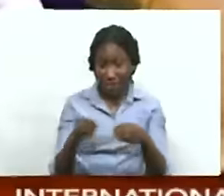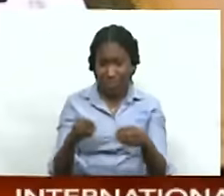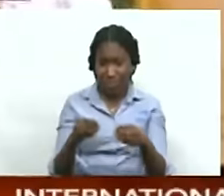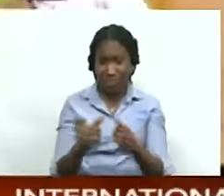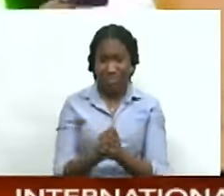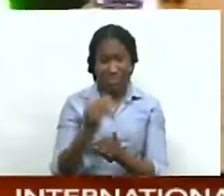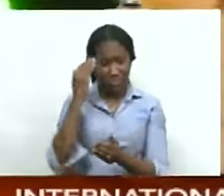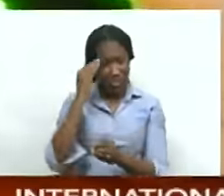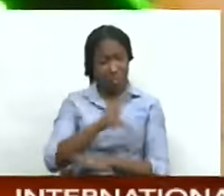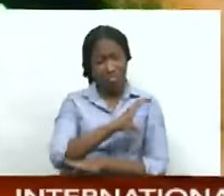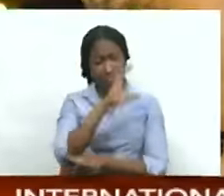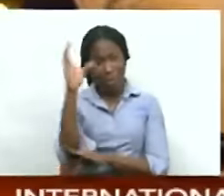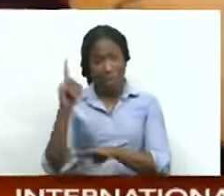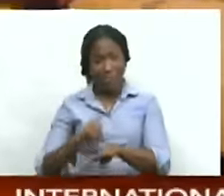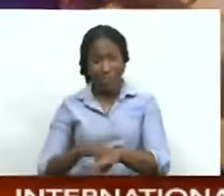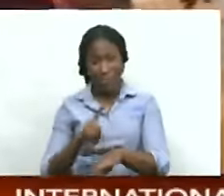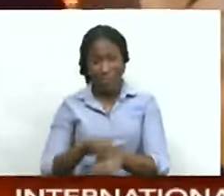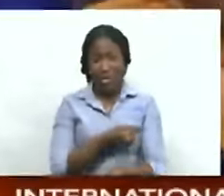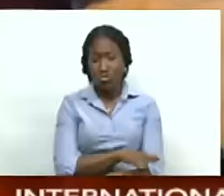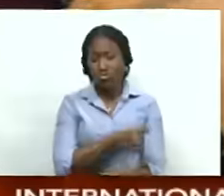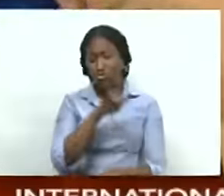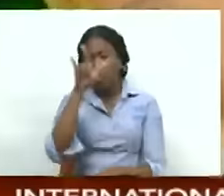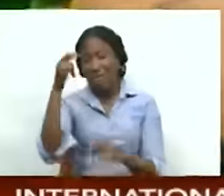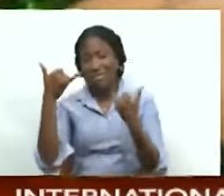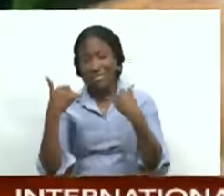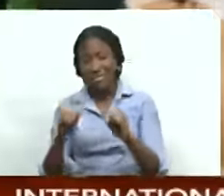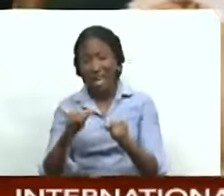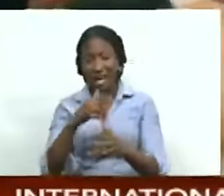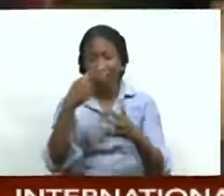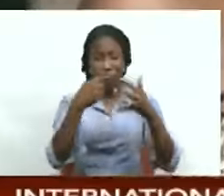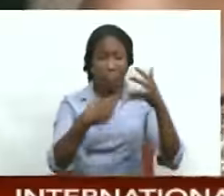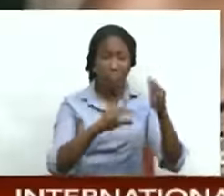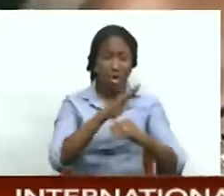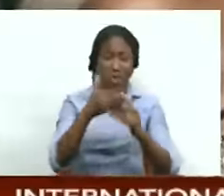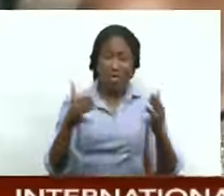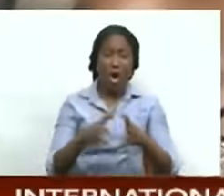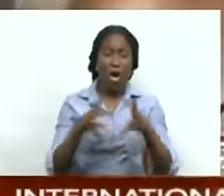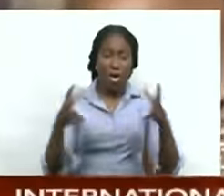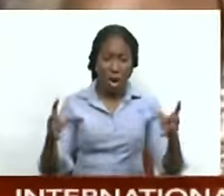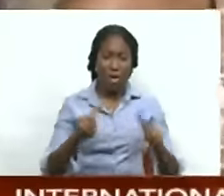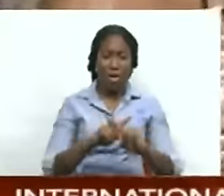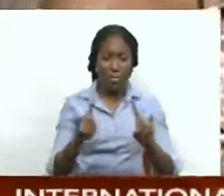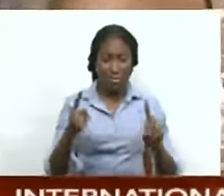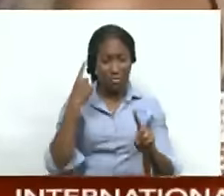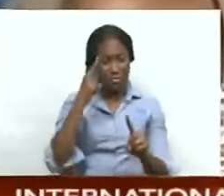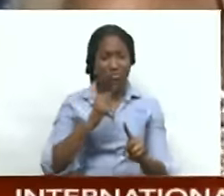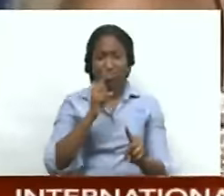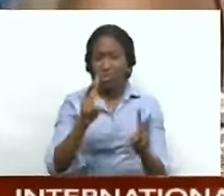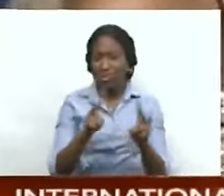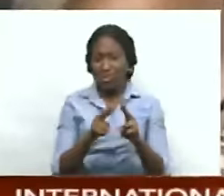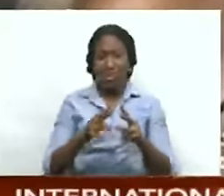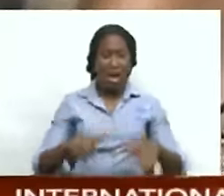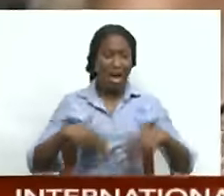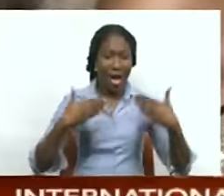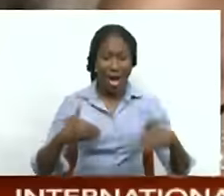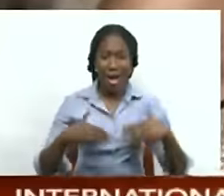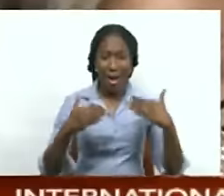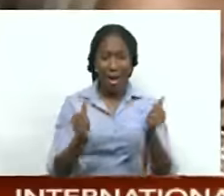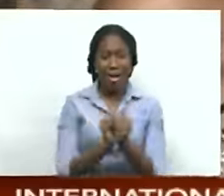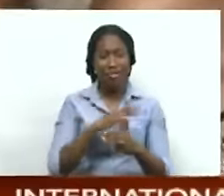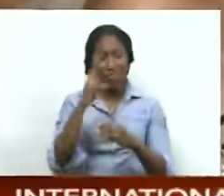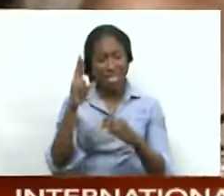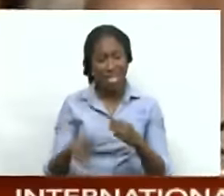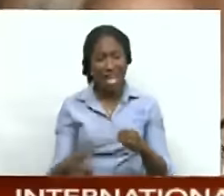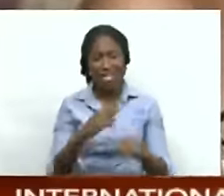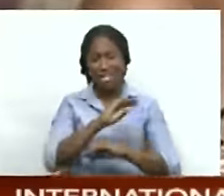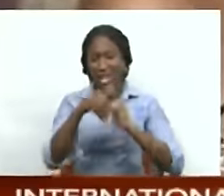traveling still, doing all of that. It was a lot, but definitely I'm so happy. I'm so happy with the results. I'm so happy with everything, how it went